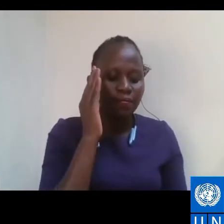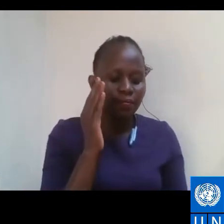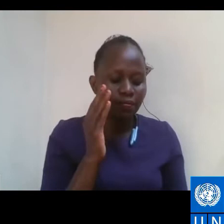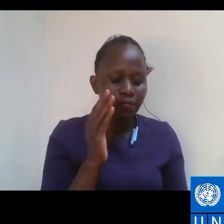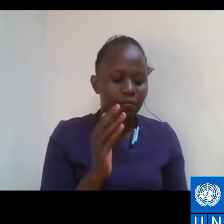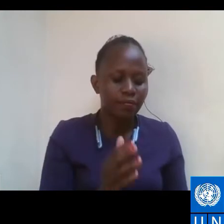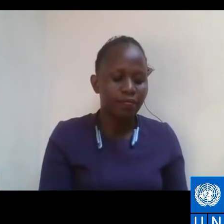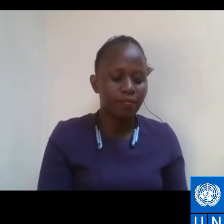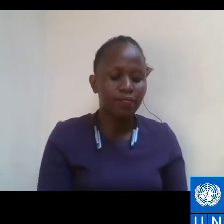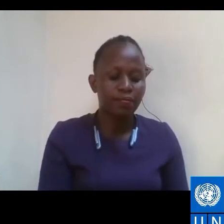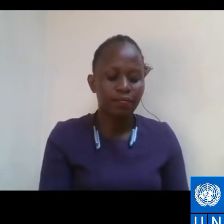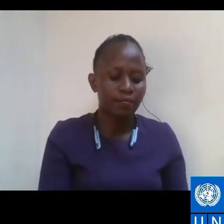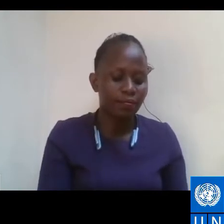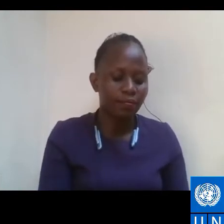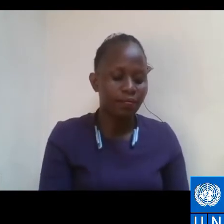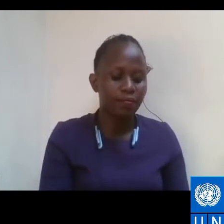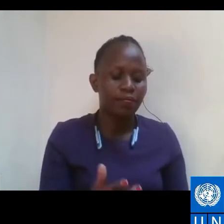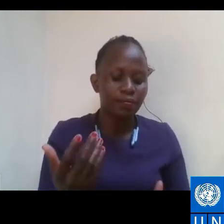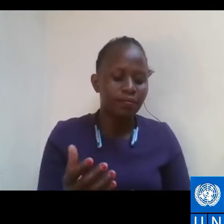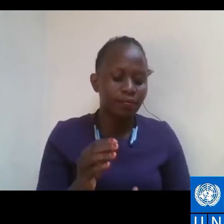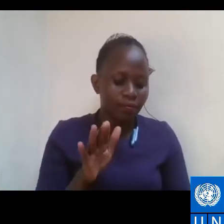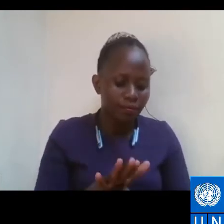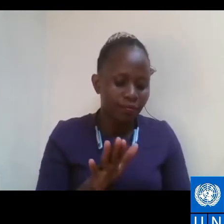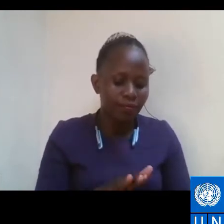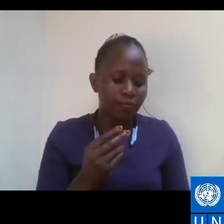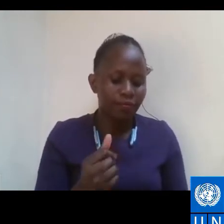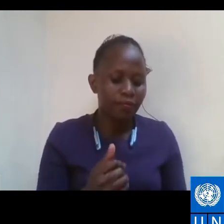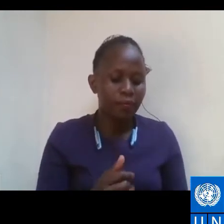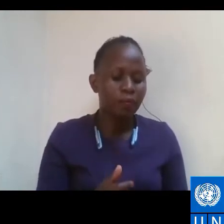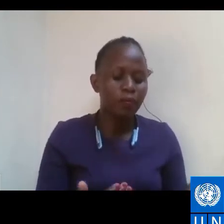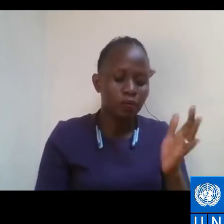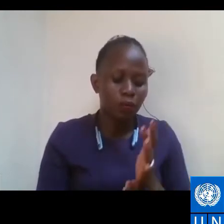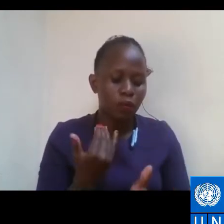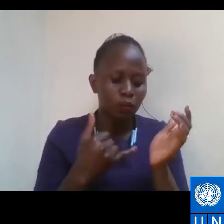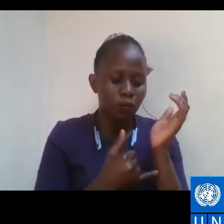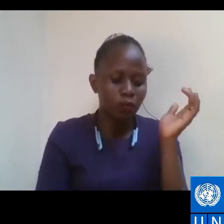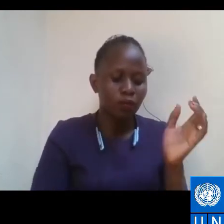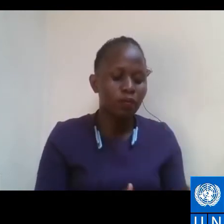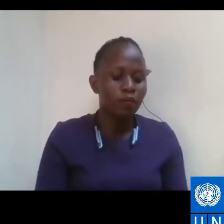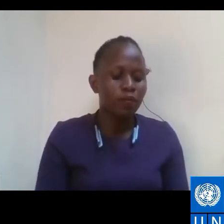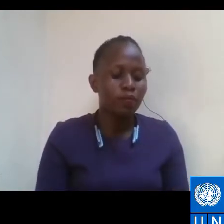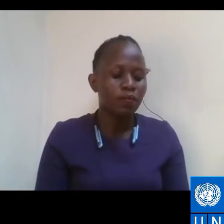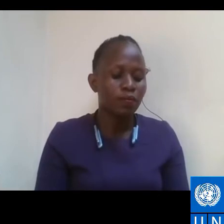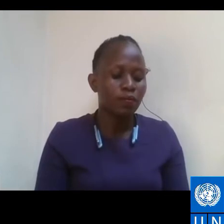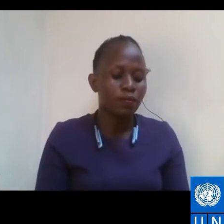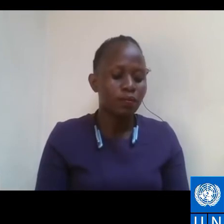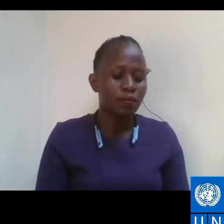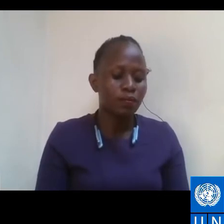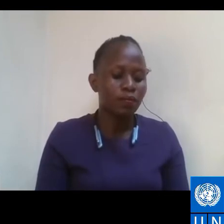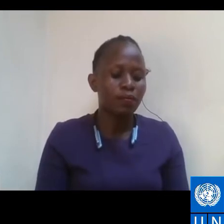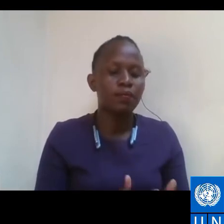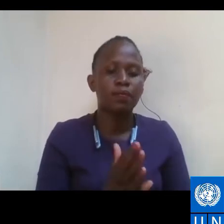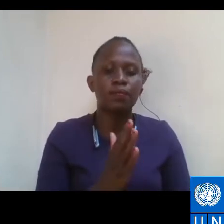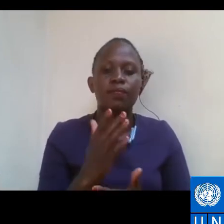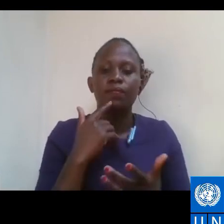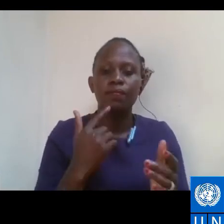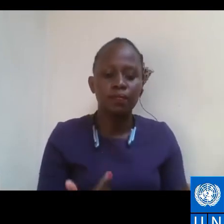money in green jobs, new jobs in this particular area. They're doing offshore